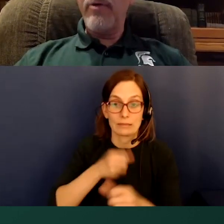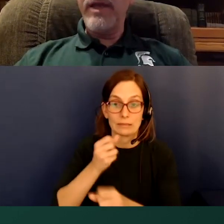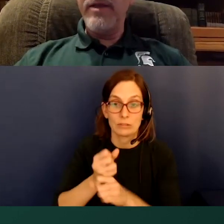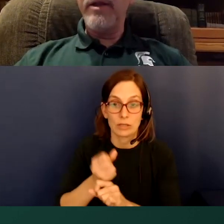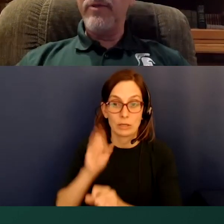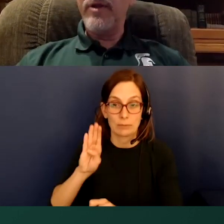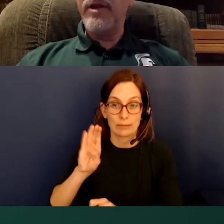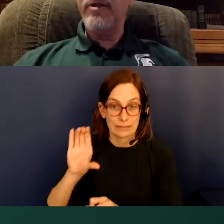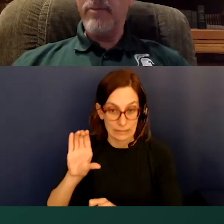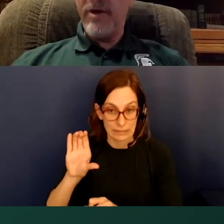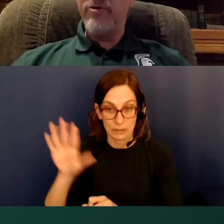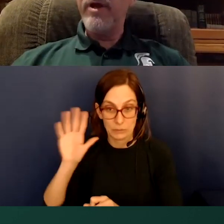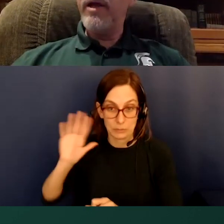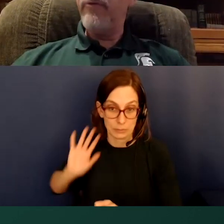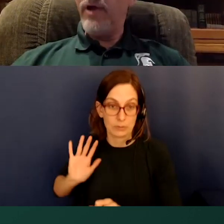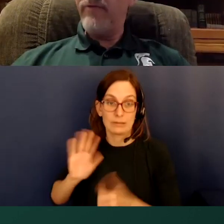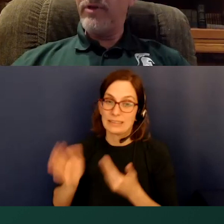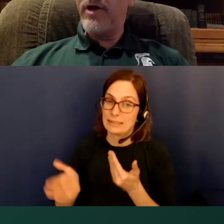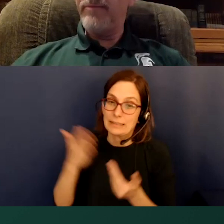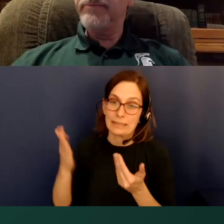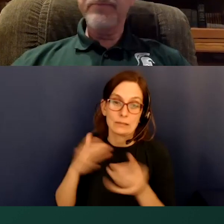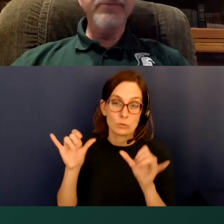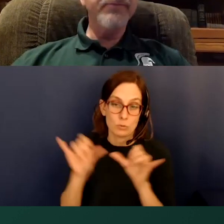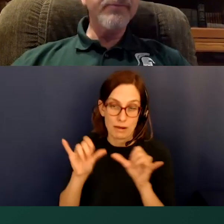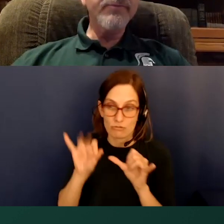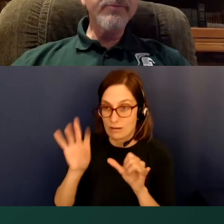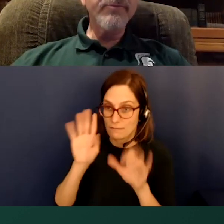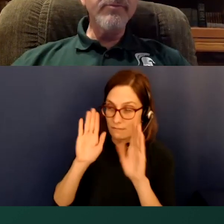That's how easy this is to measure if you have the time.